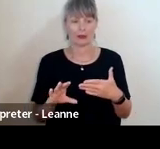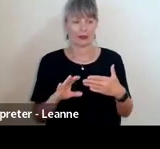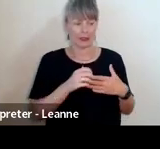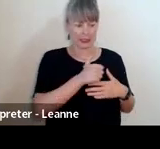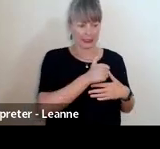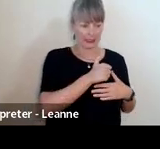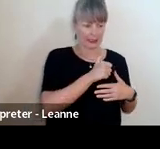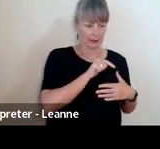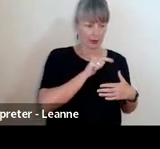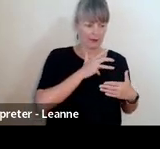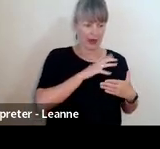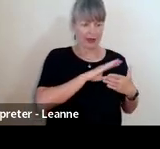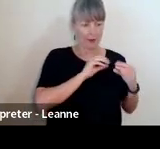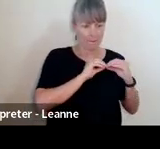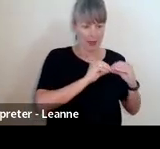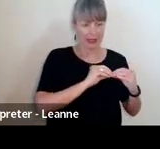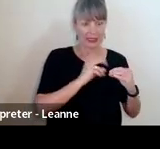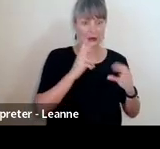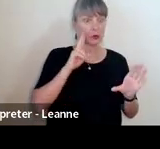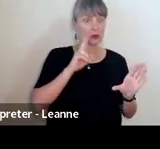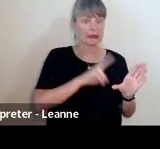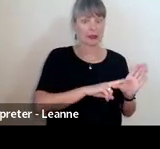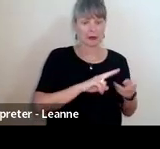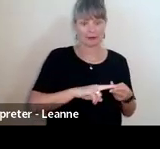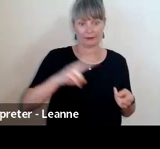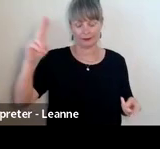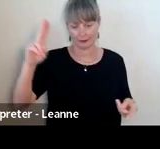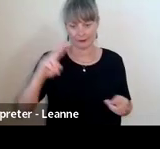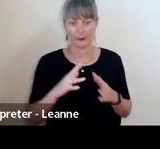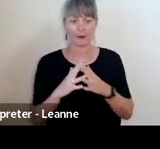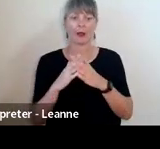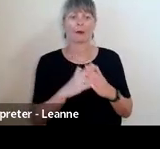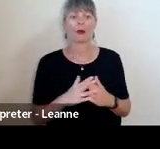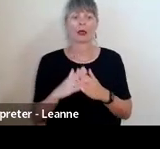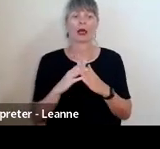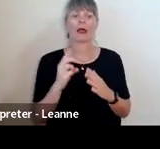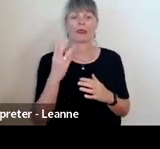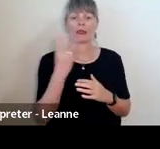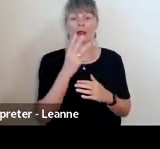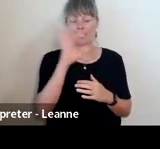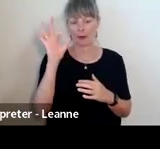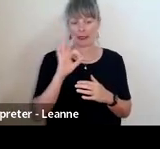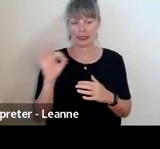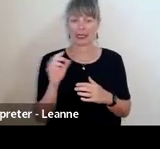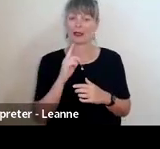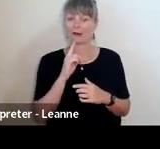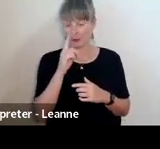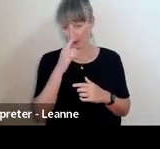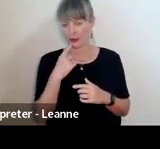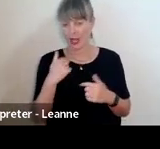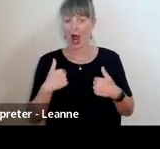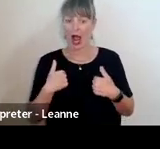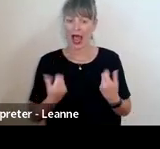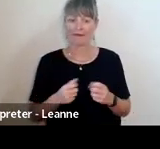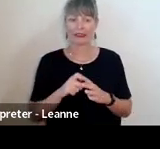ago. In the U.S., 13% of people identify as having a disability, while almost all of us will